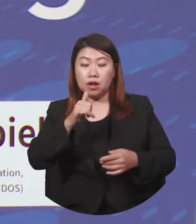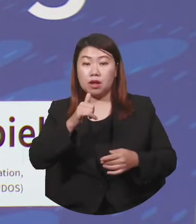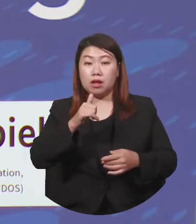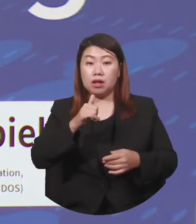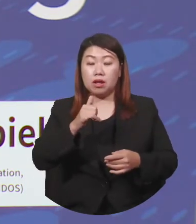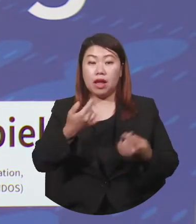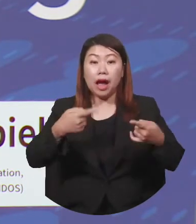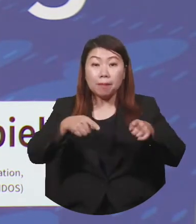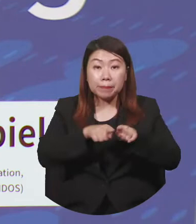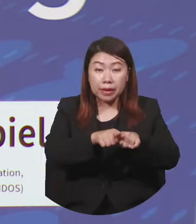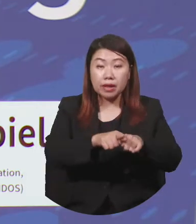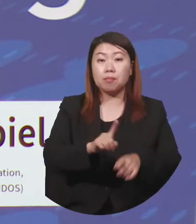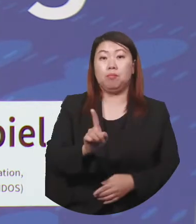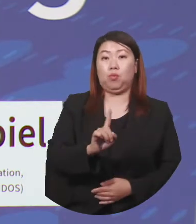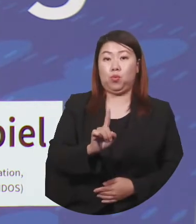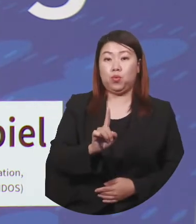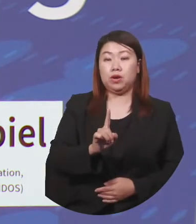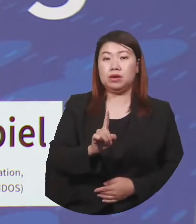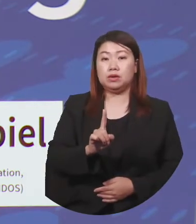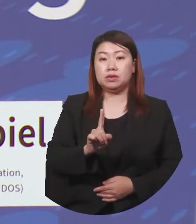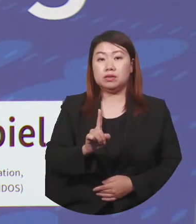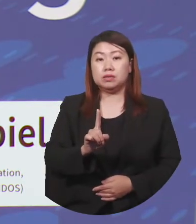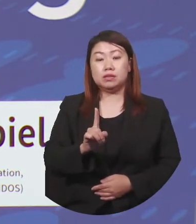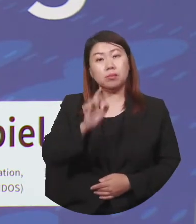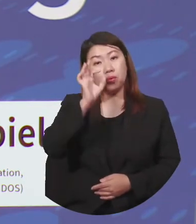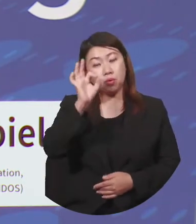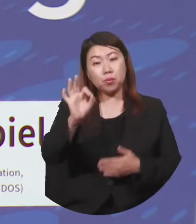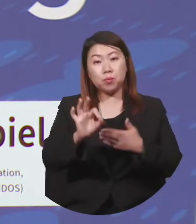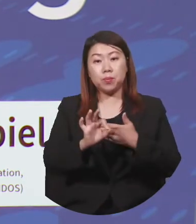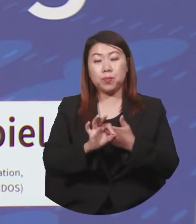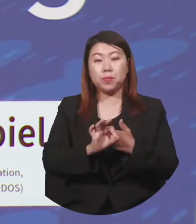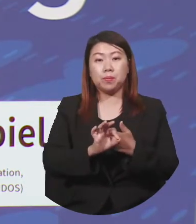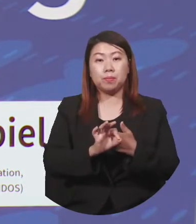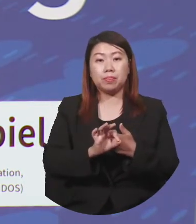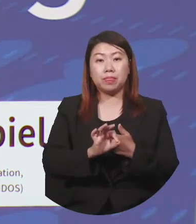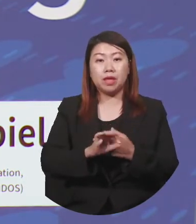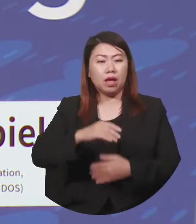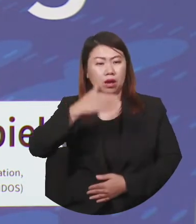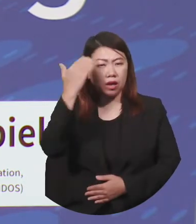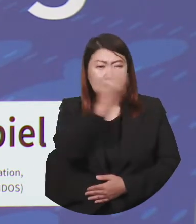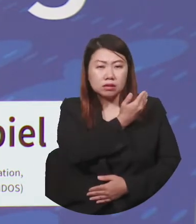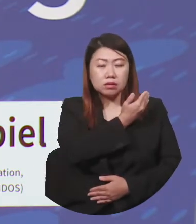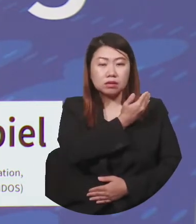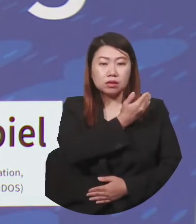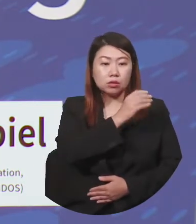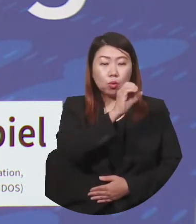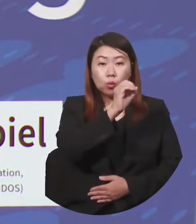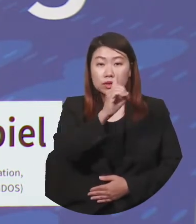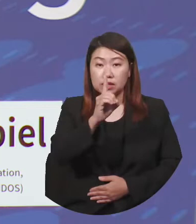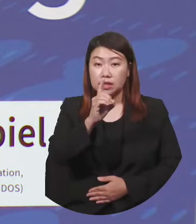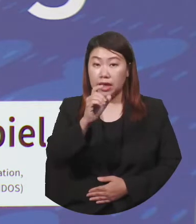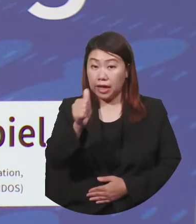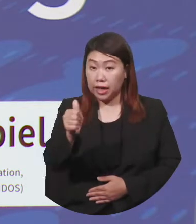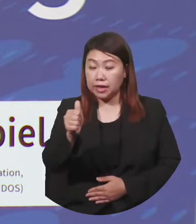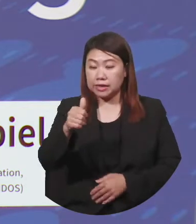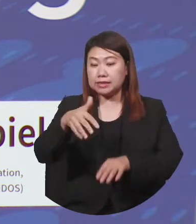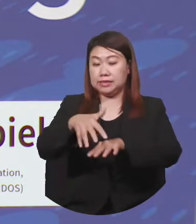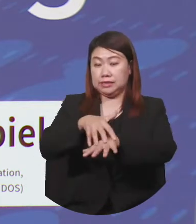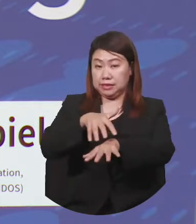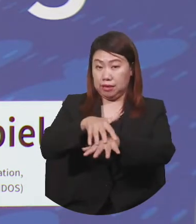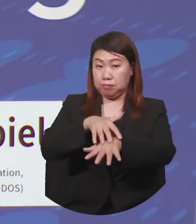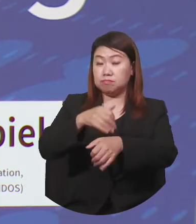a credible and transparent ODA system. I think this is always that everybody is trying to do it,